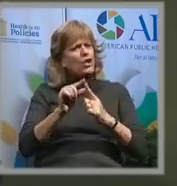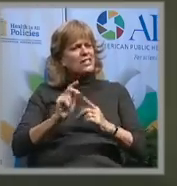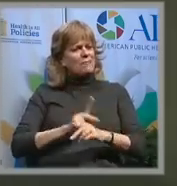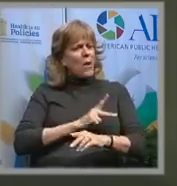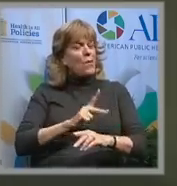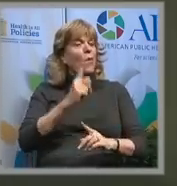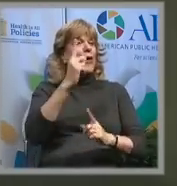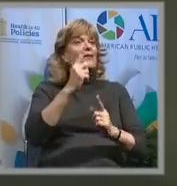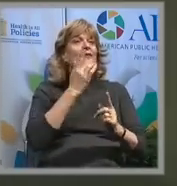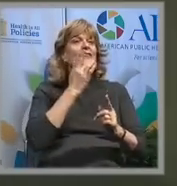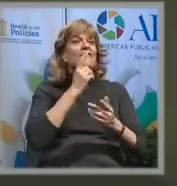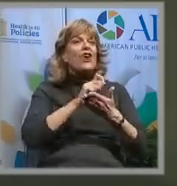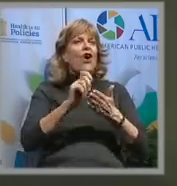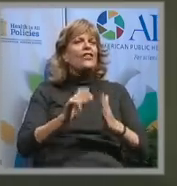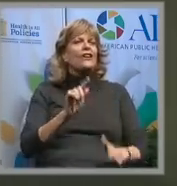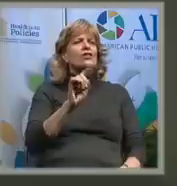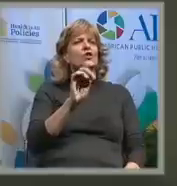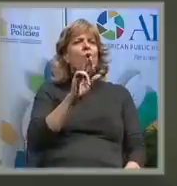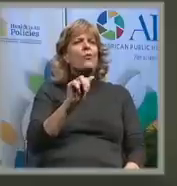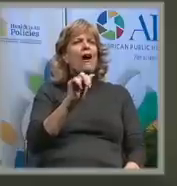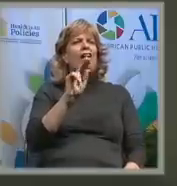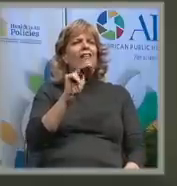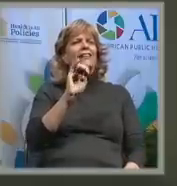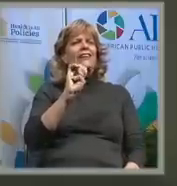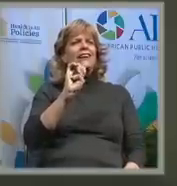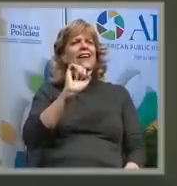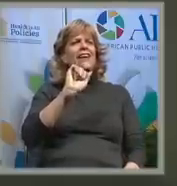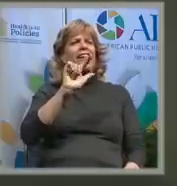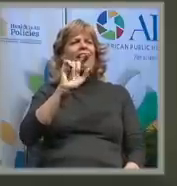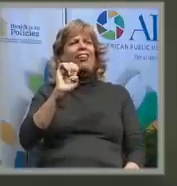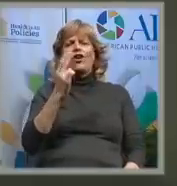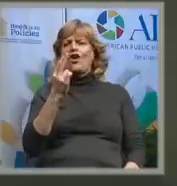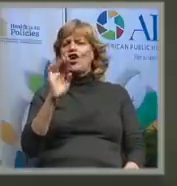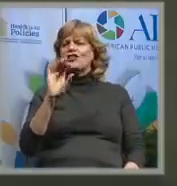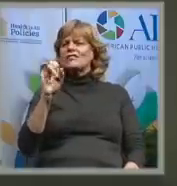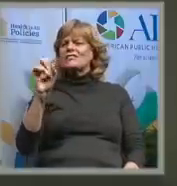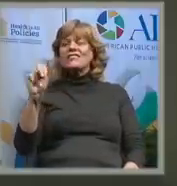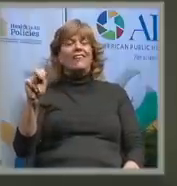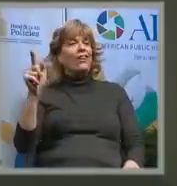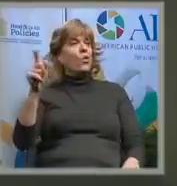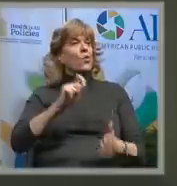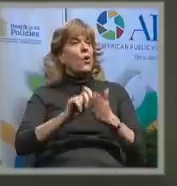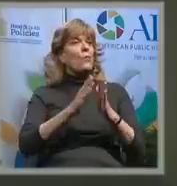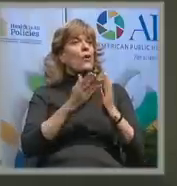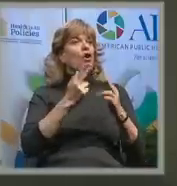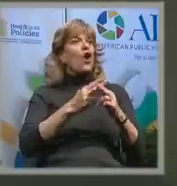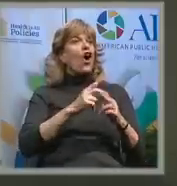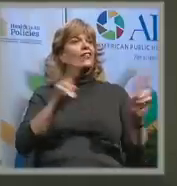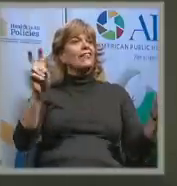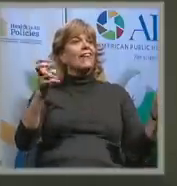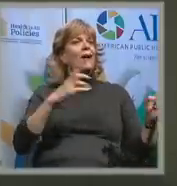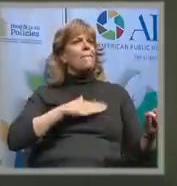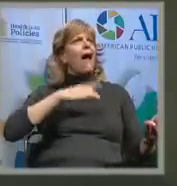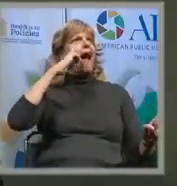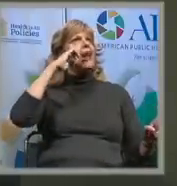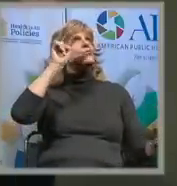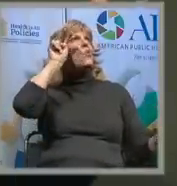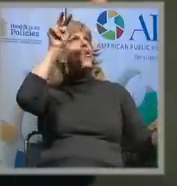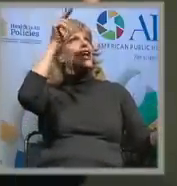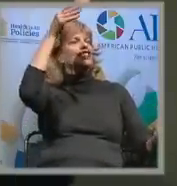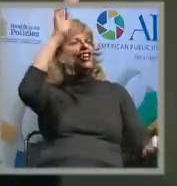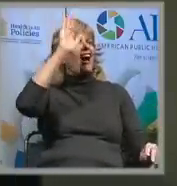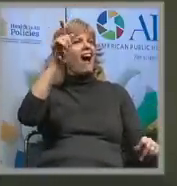her favorite authors was Zora Neale Hurston, who wrote a book entitled Their Eyes Were Watching God. And the book begins, ships